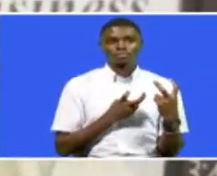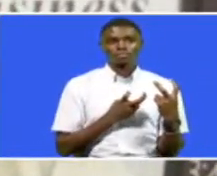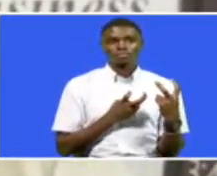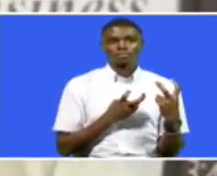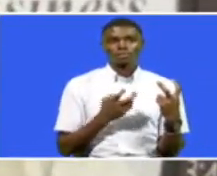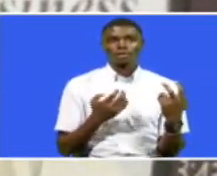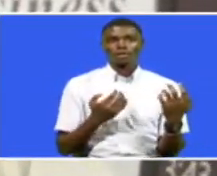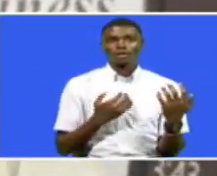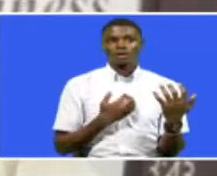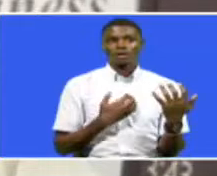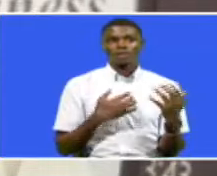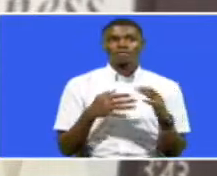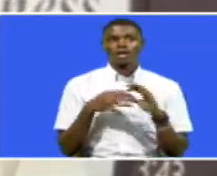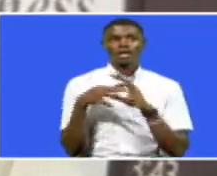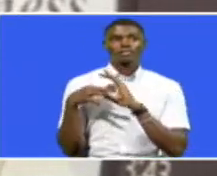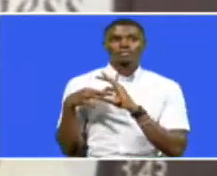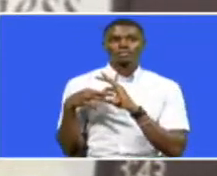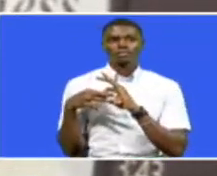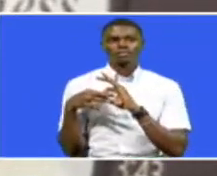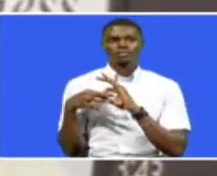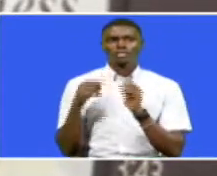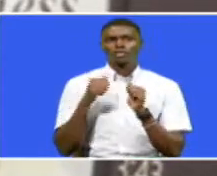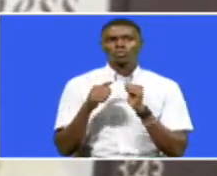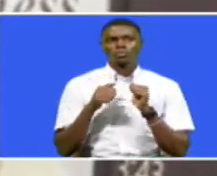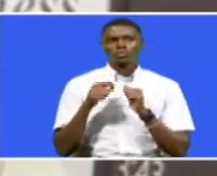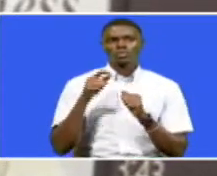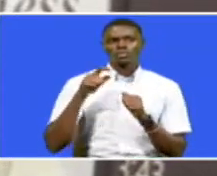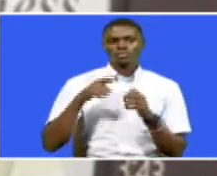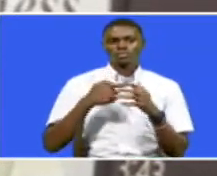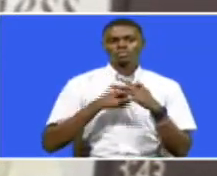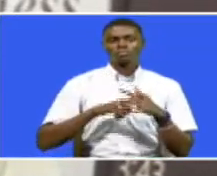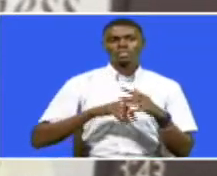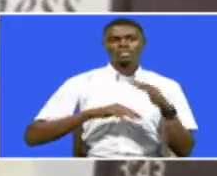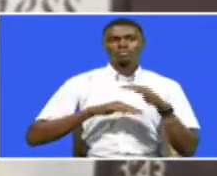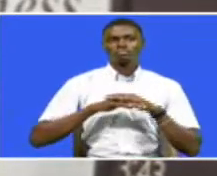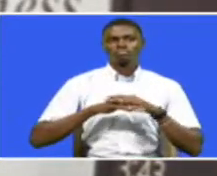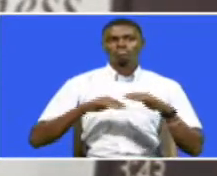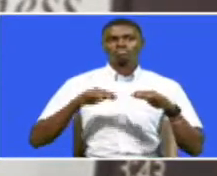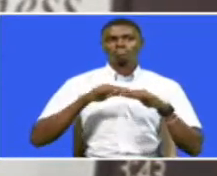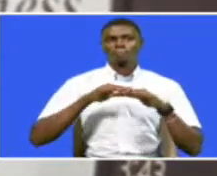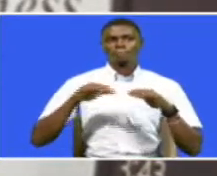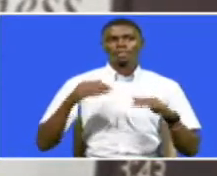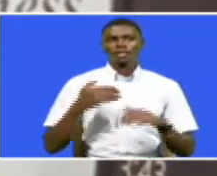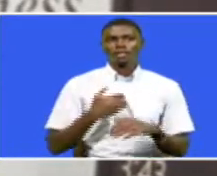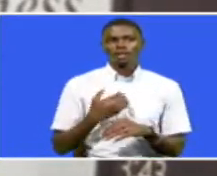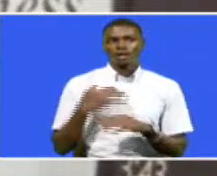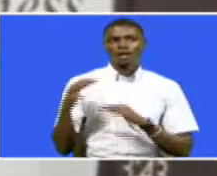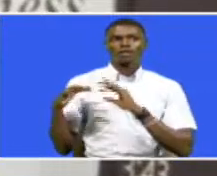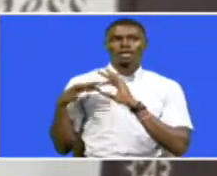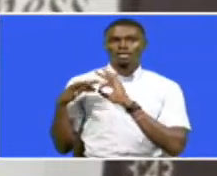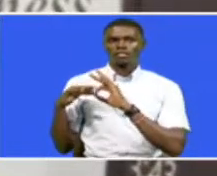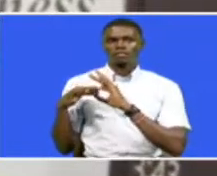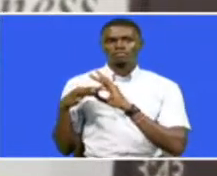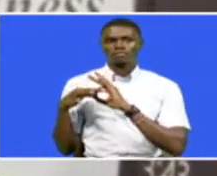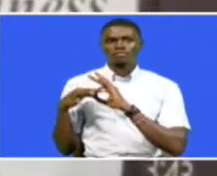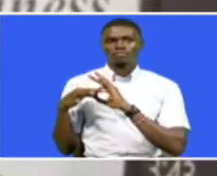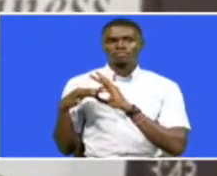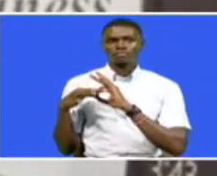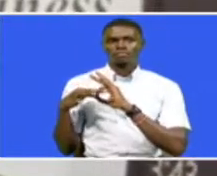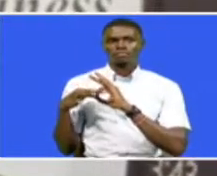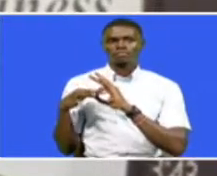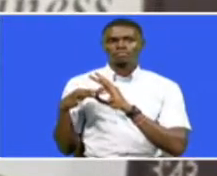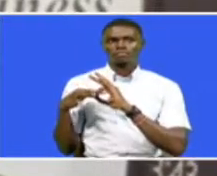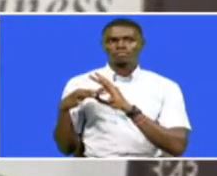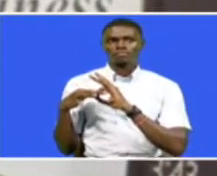we have aquaculture, which is in its beginning stages. We have cage culture, which